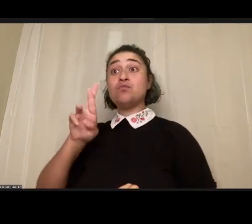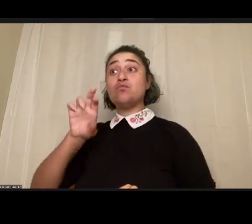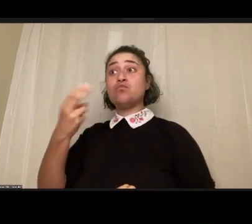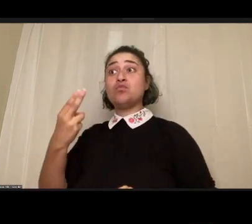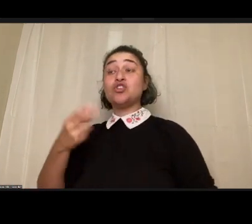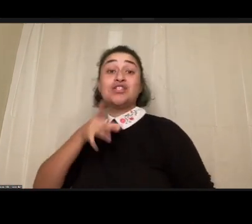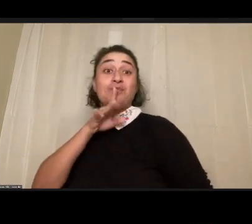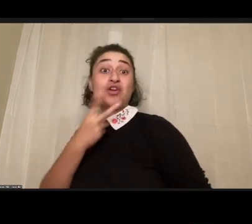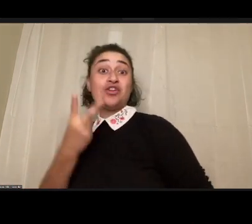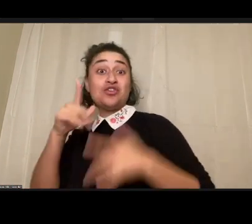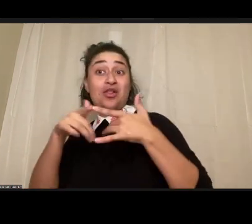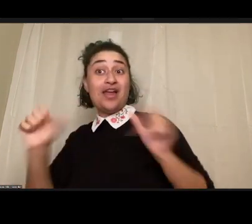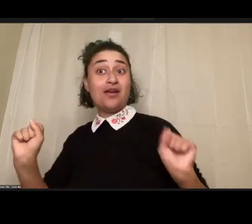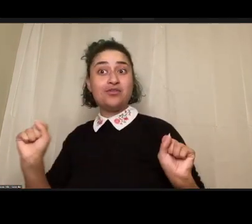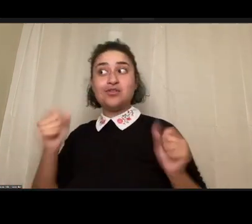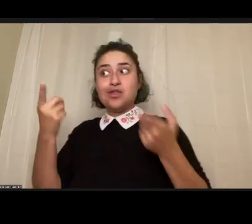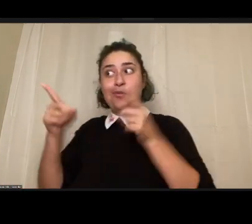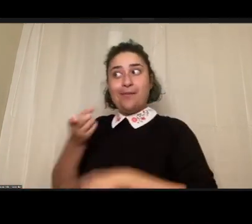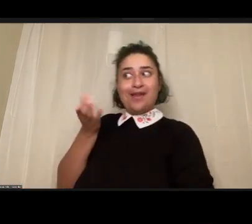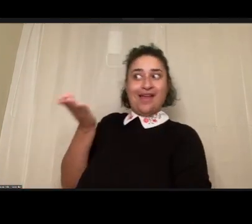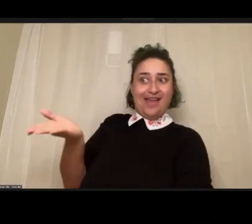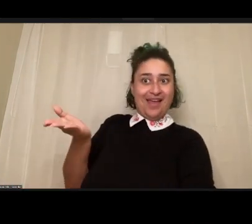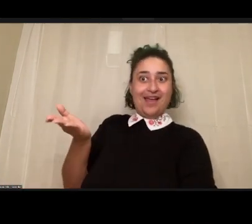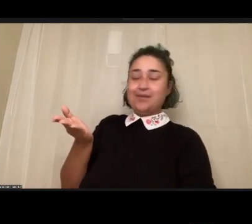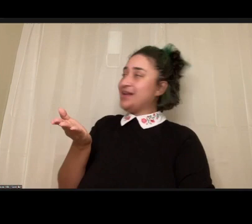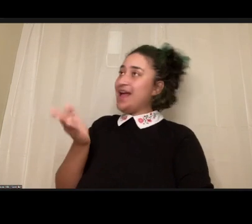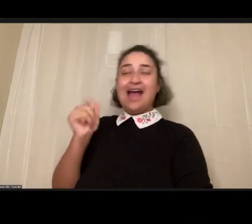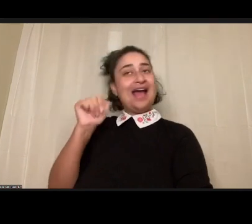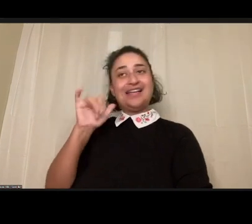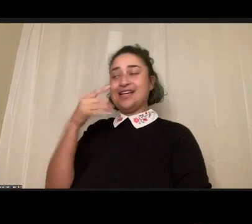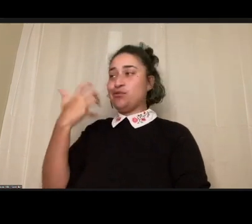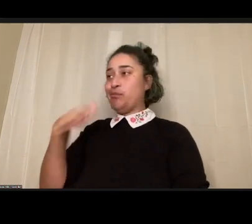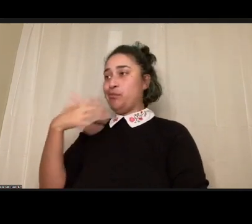look what happened to him, huh? Ay, ay, ay, ay, ay, ay. Oh.